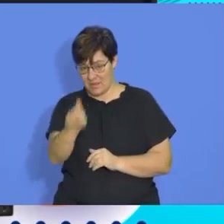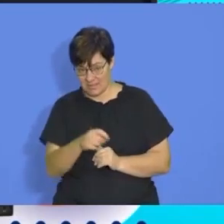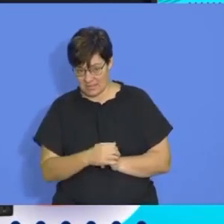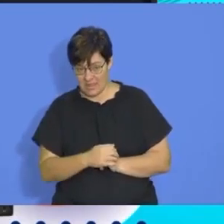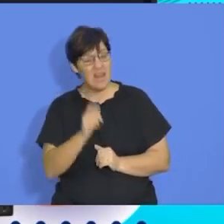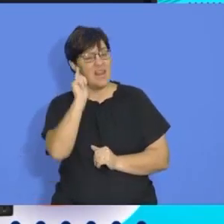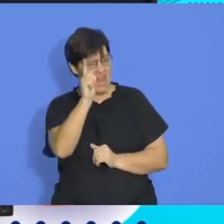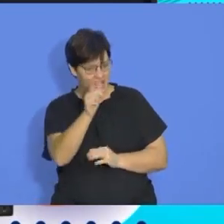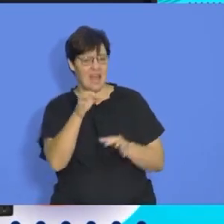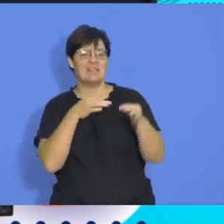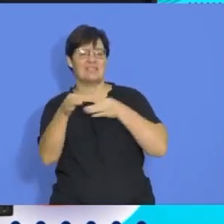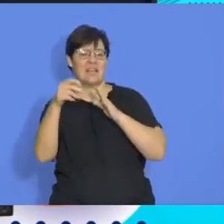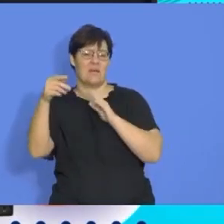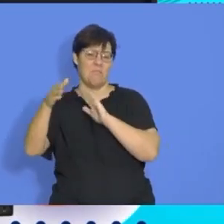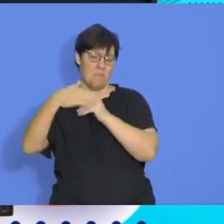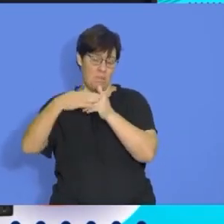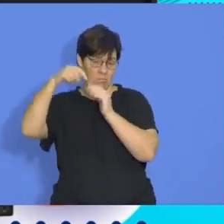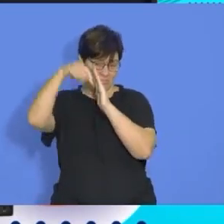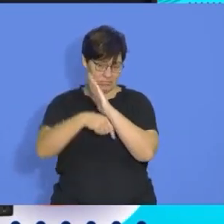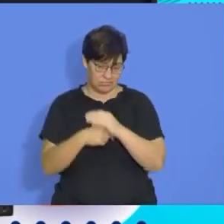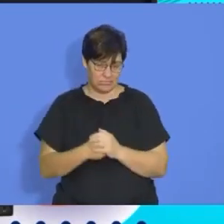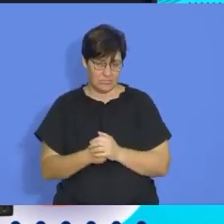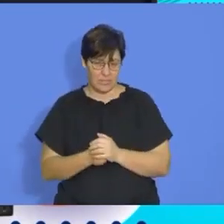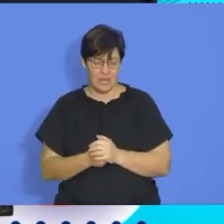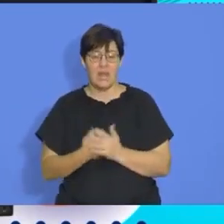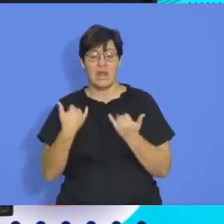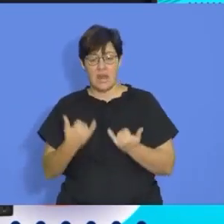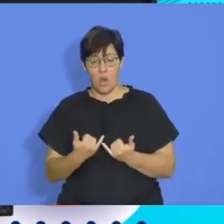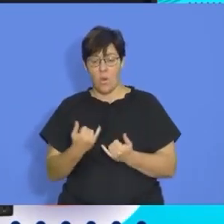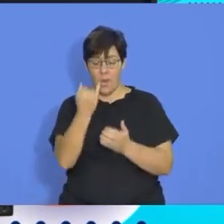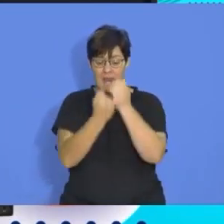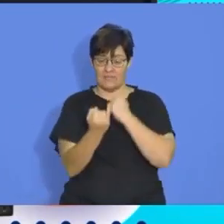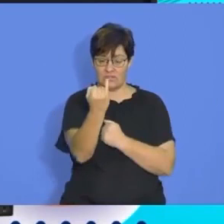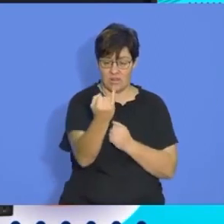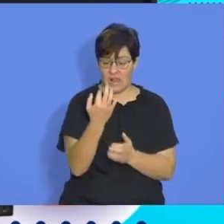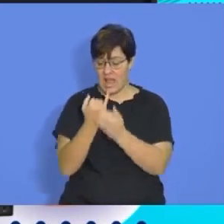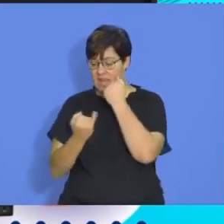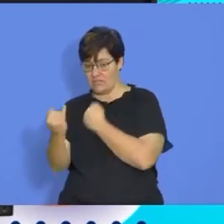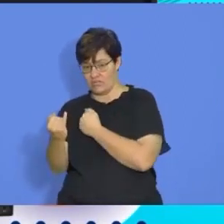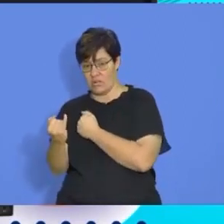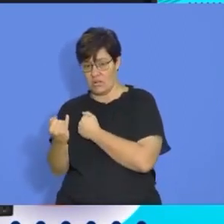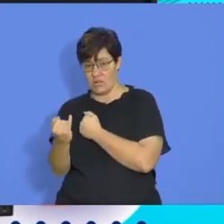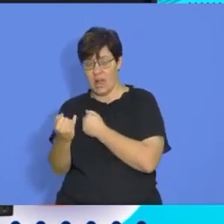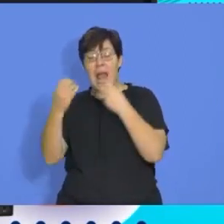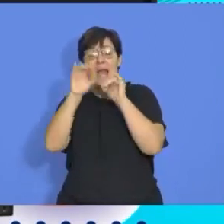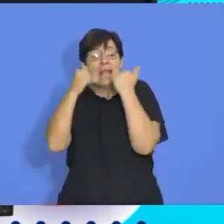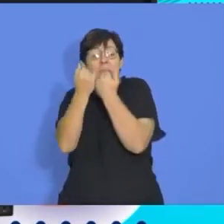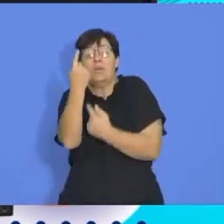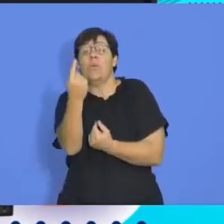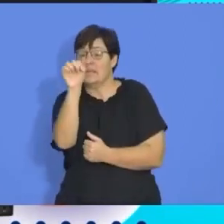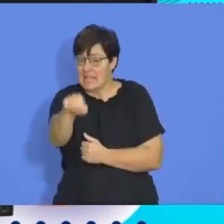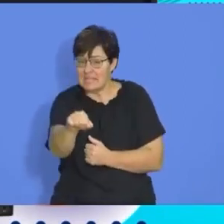on this later on, but remember, you've got two different individuals bringing in a certain amount